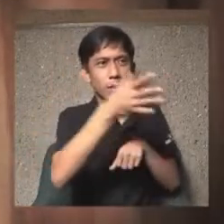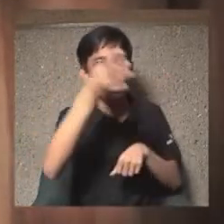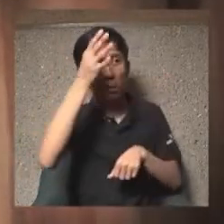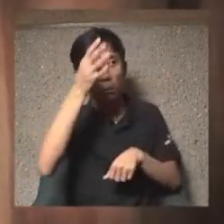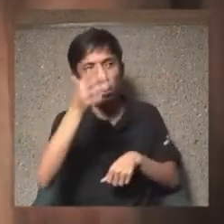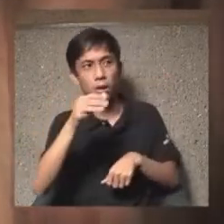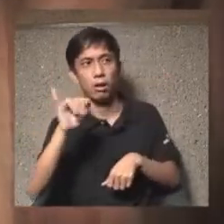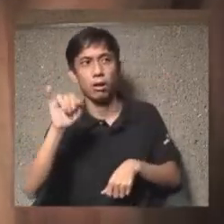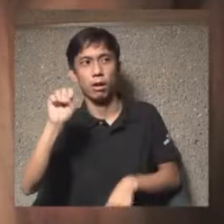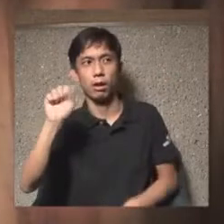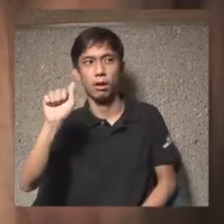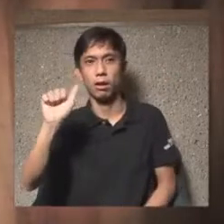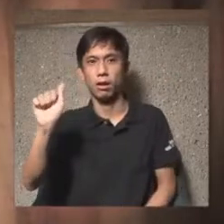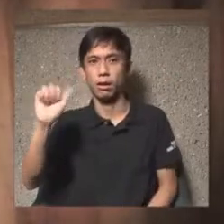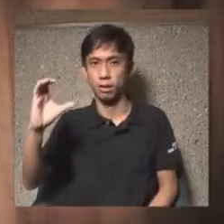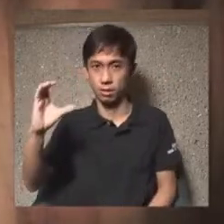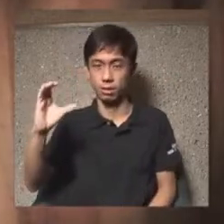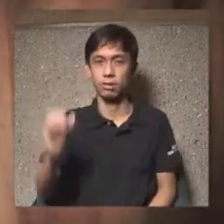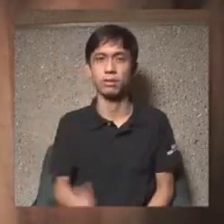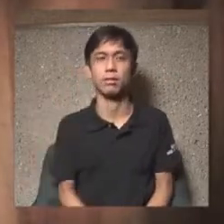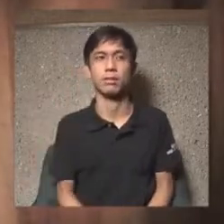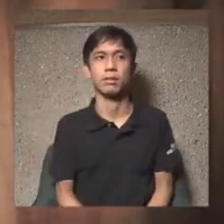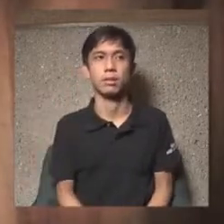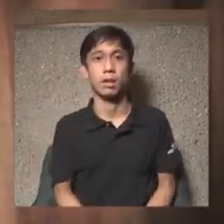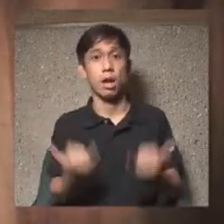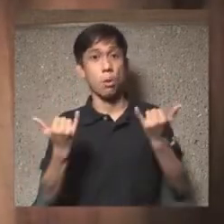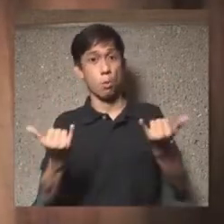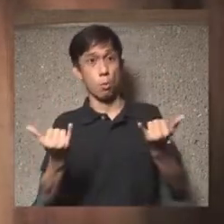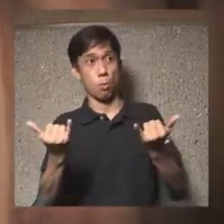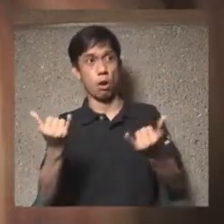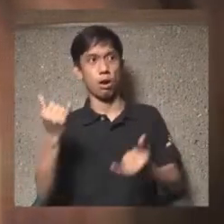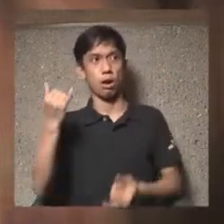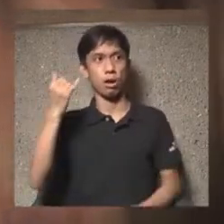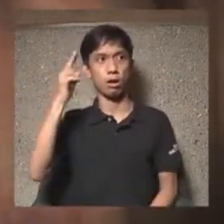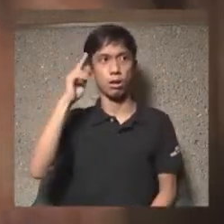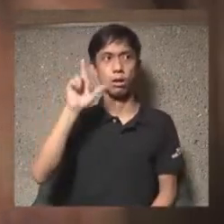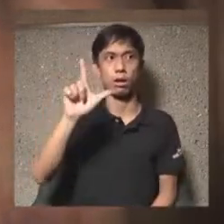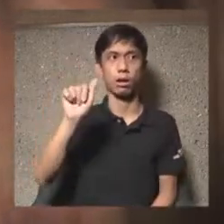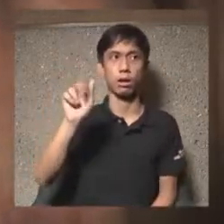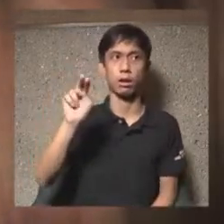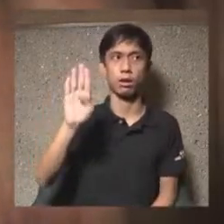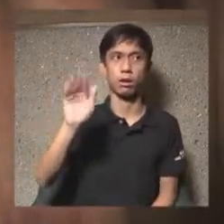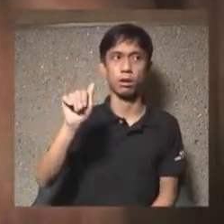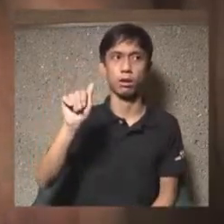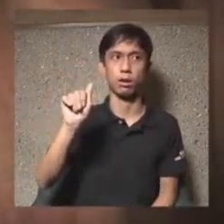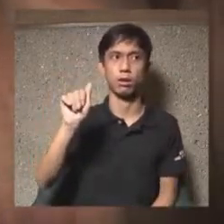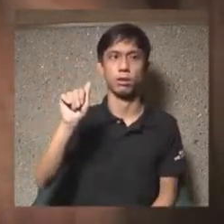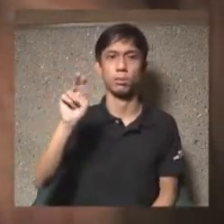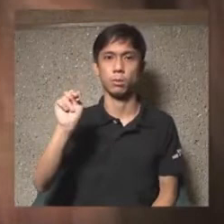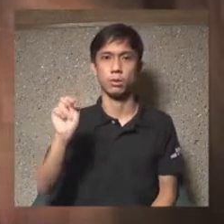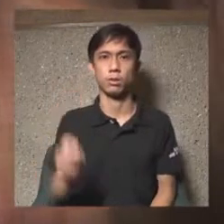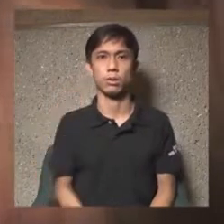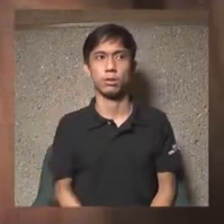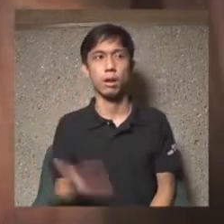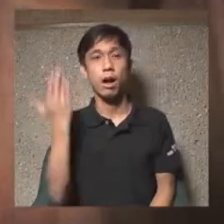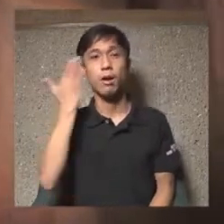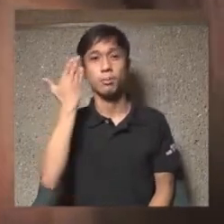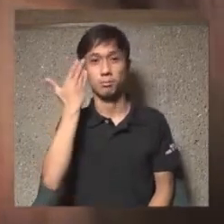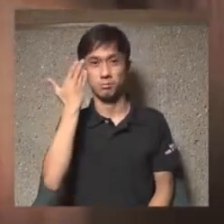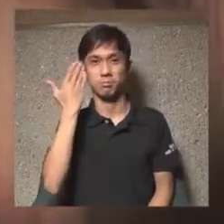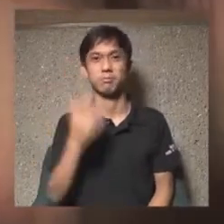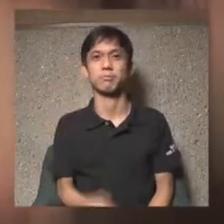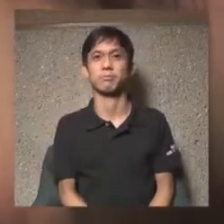was Laban who disguised his daughter Leah to pretend that she was Rachel. And